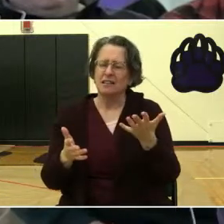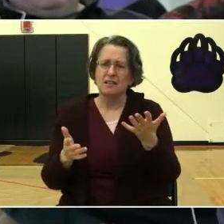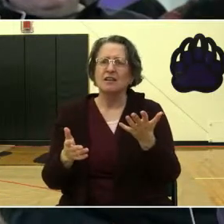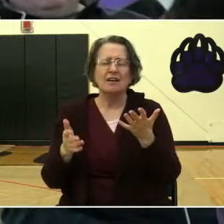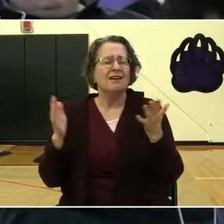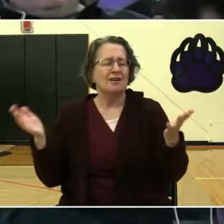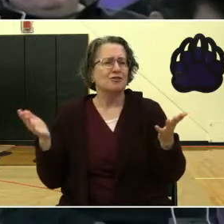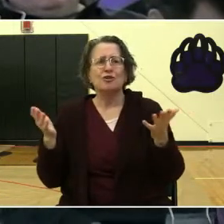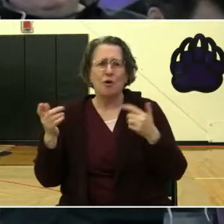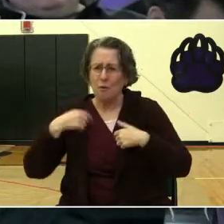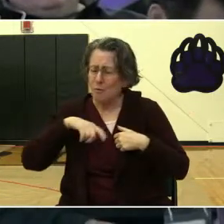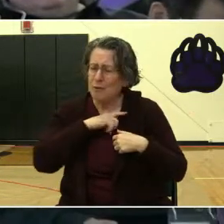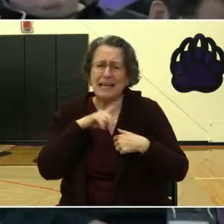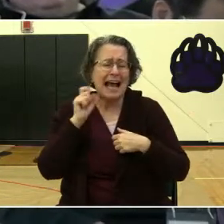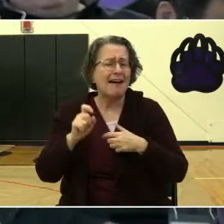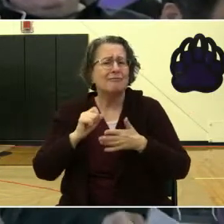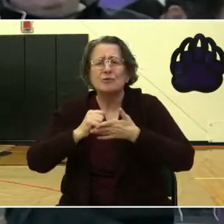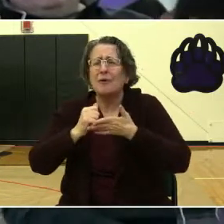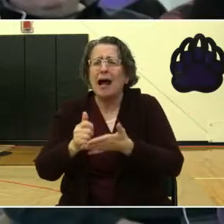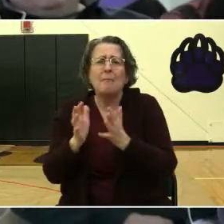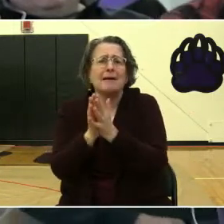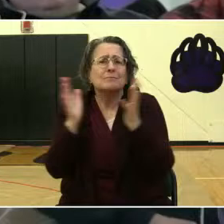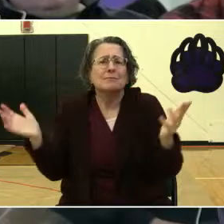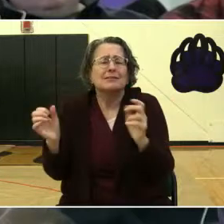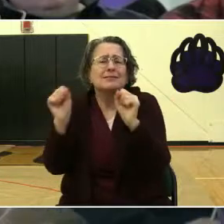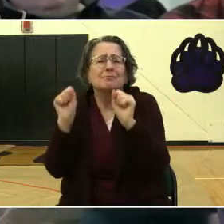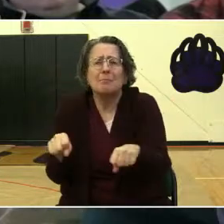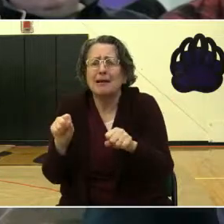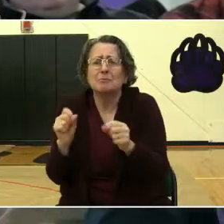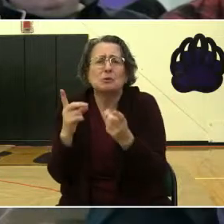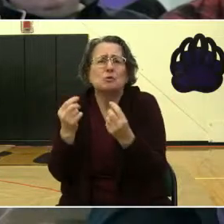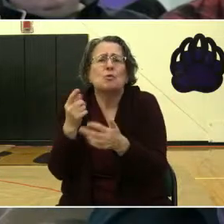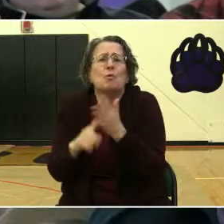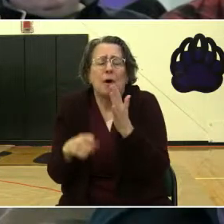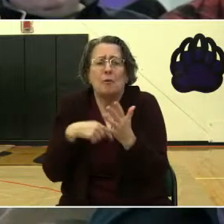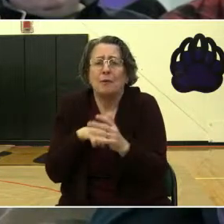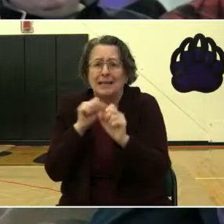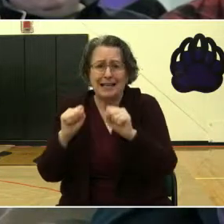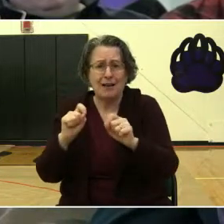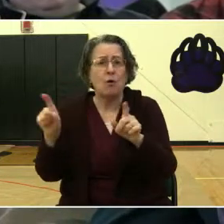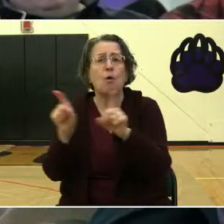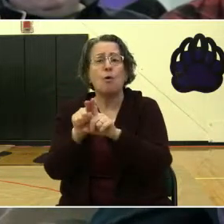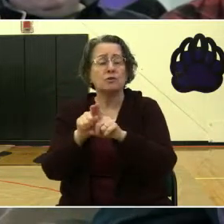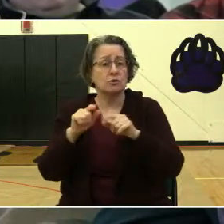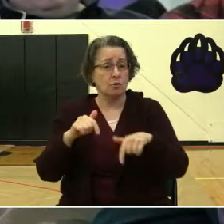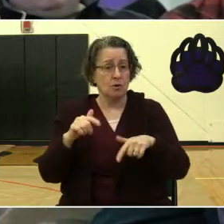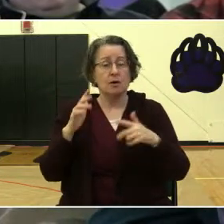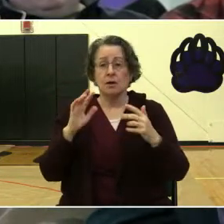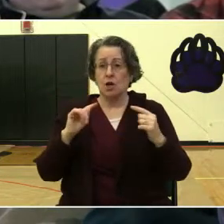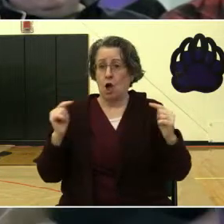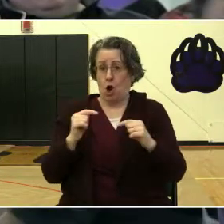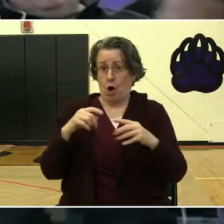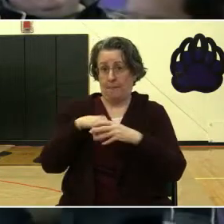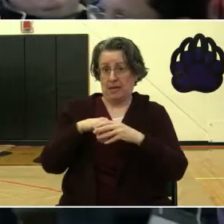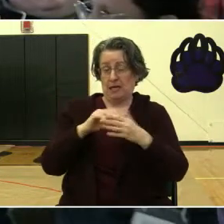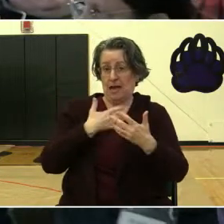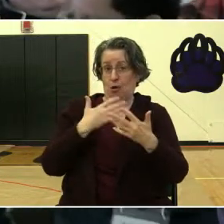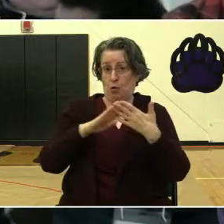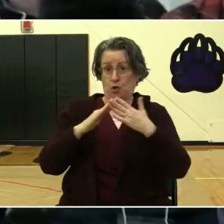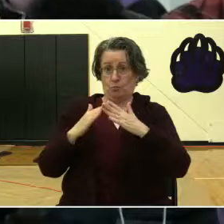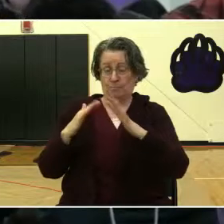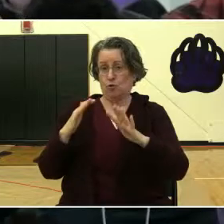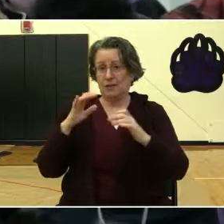do what we can it's also important that we take the steps that we can to mitigate harm that comes to our community and the this is an